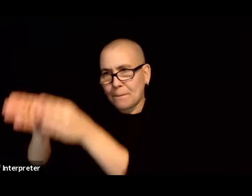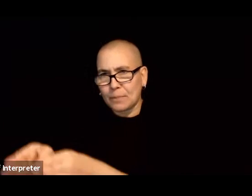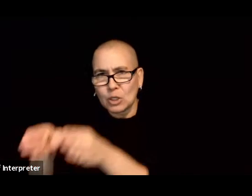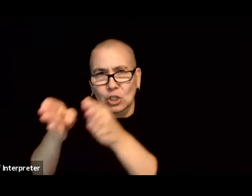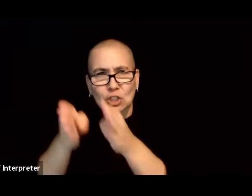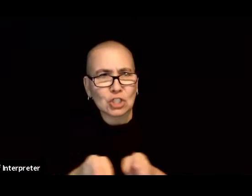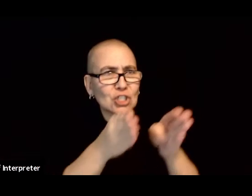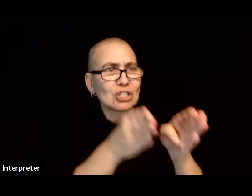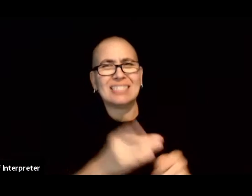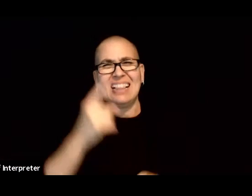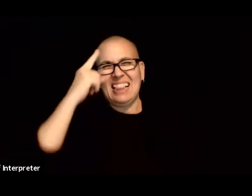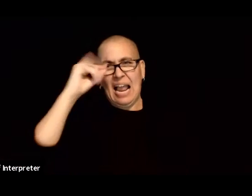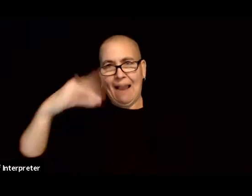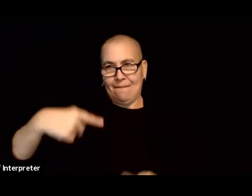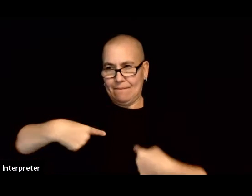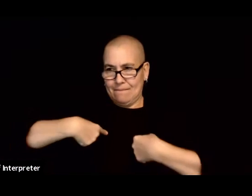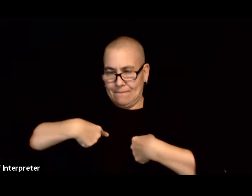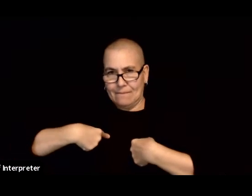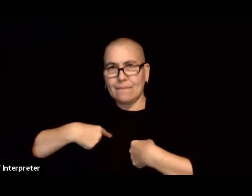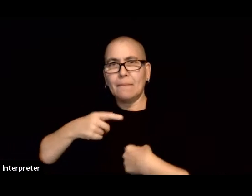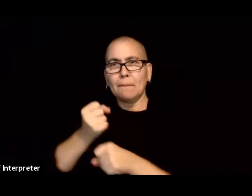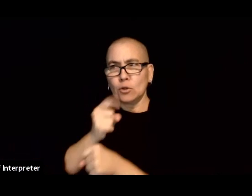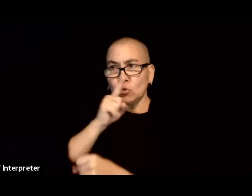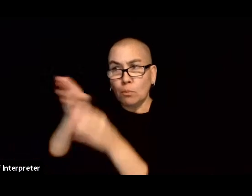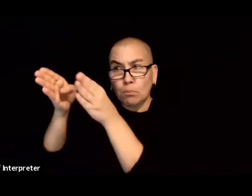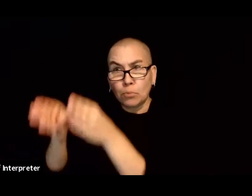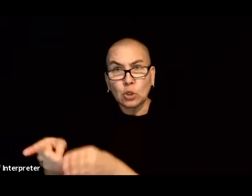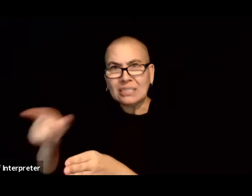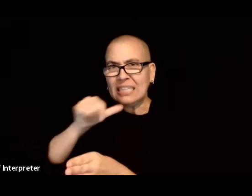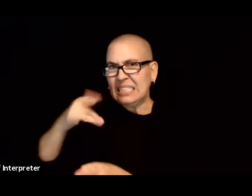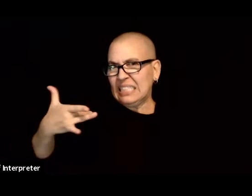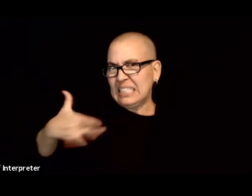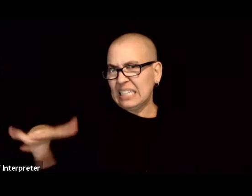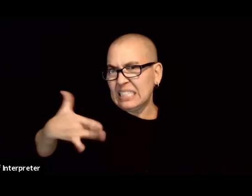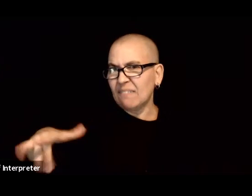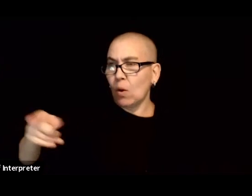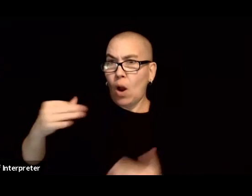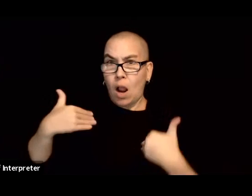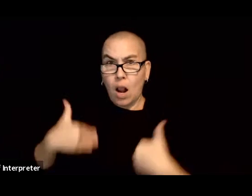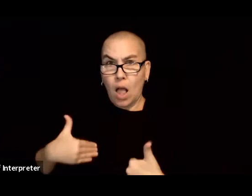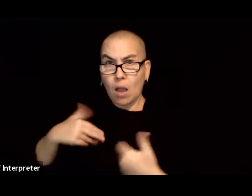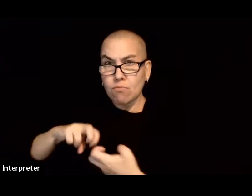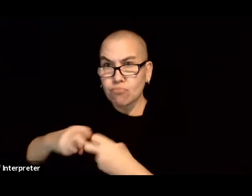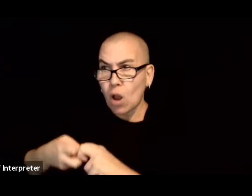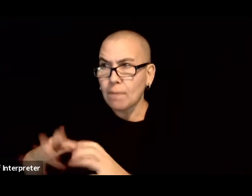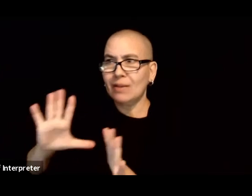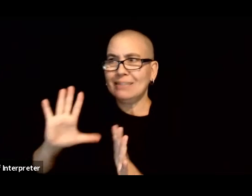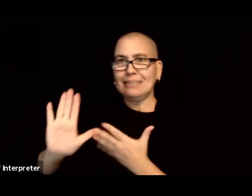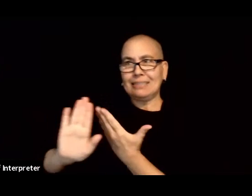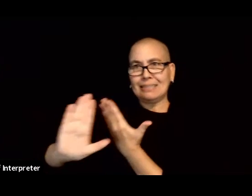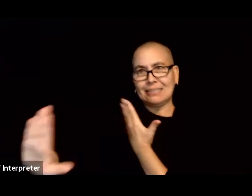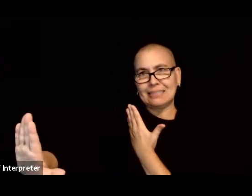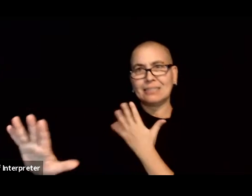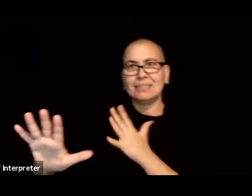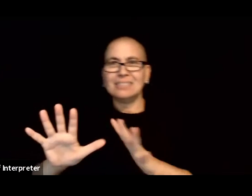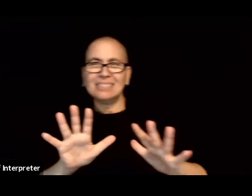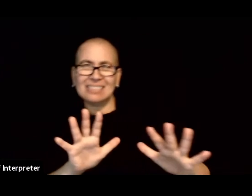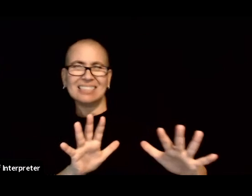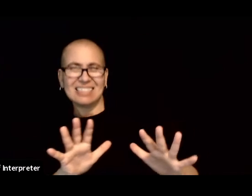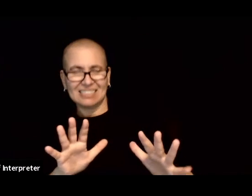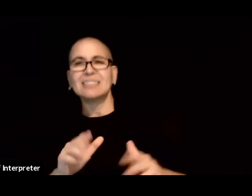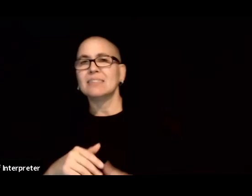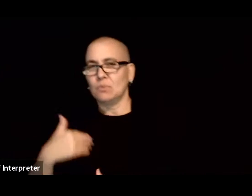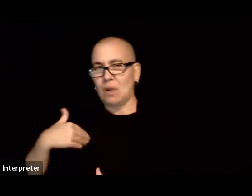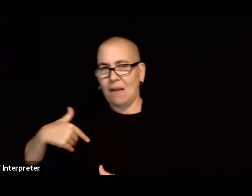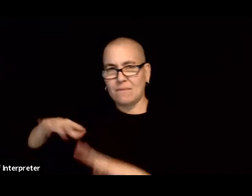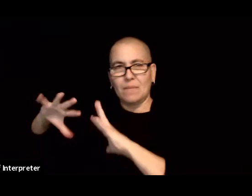you'll find the material that we've developed in partnership with Somali organizations to be helpful. Operator,